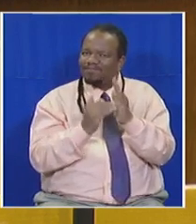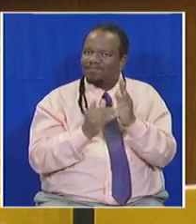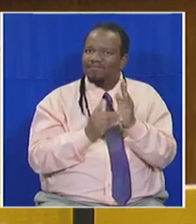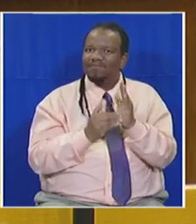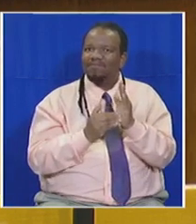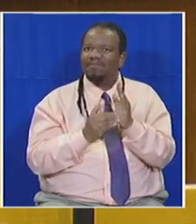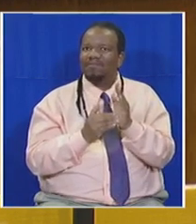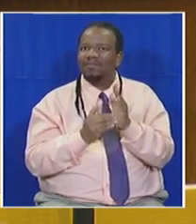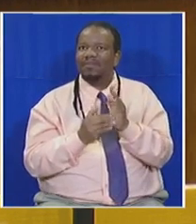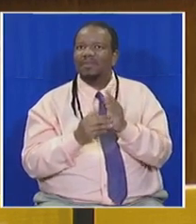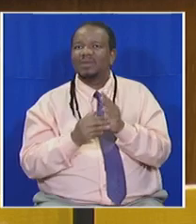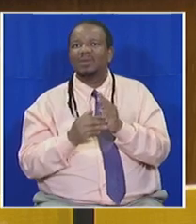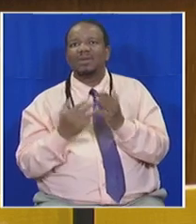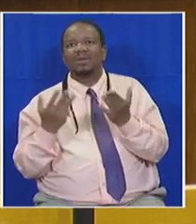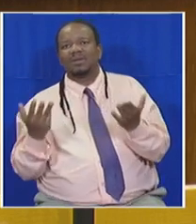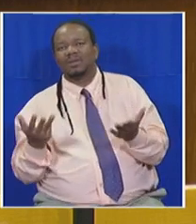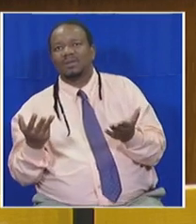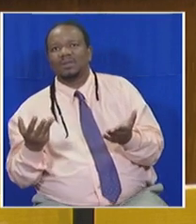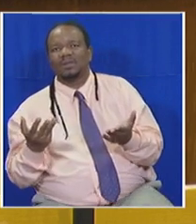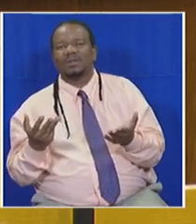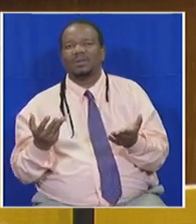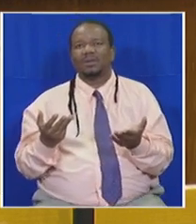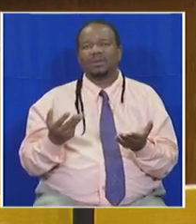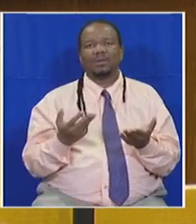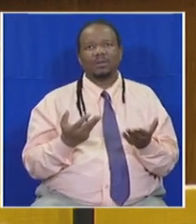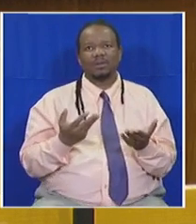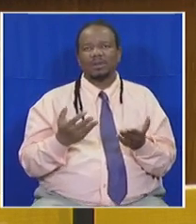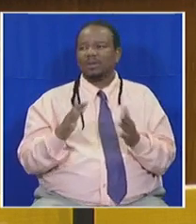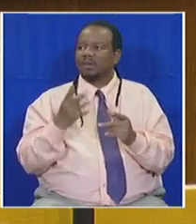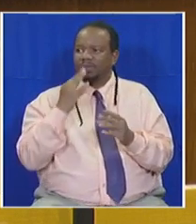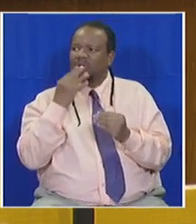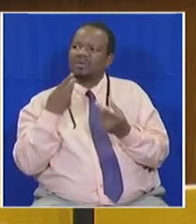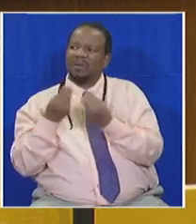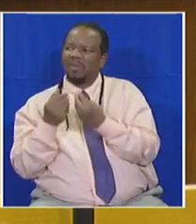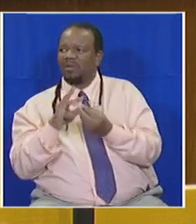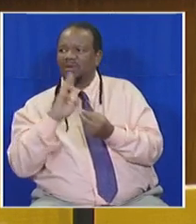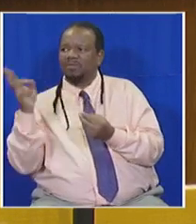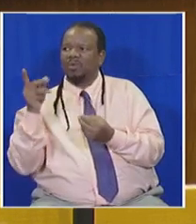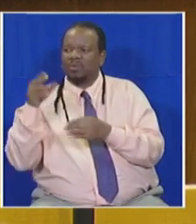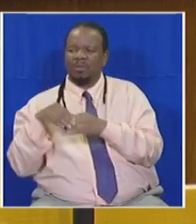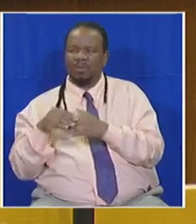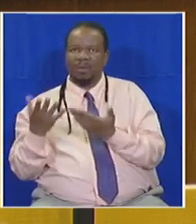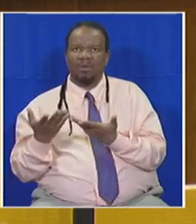be mayhem, it's fine. As a result, the reality of the matter is that